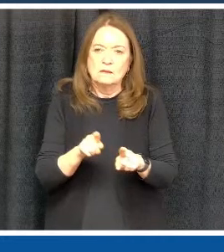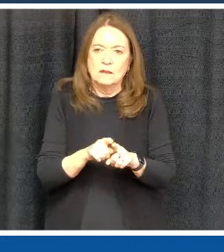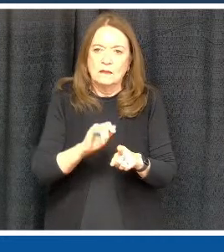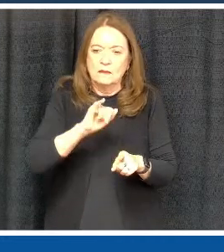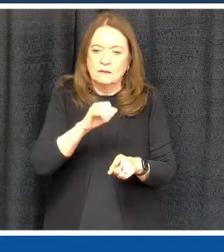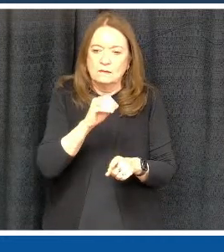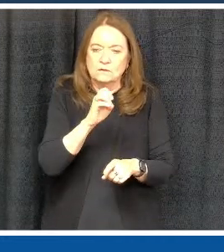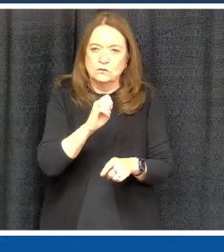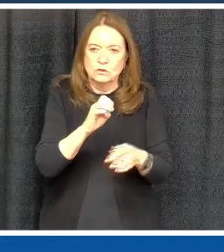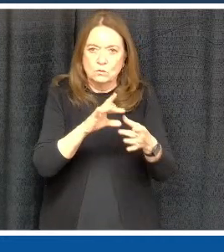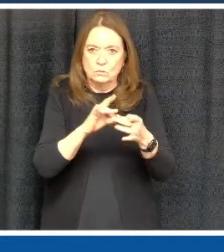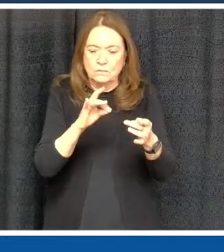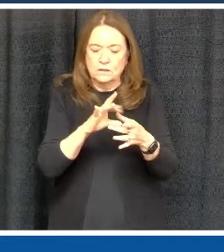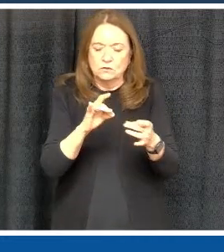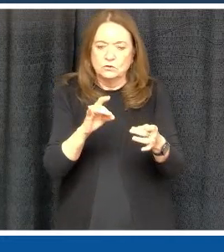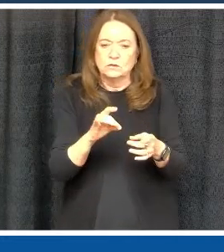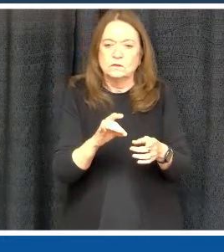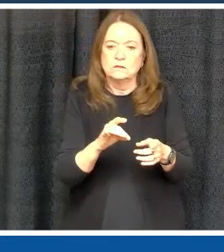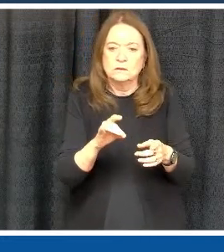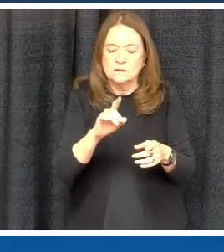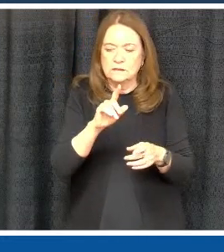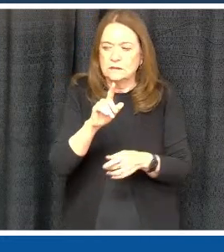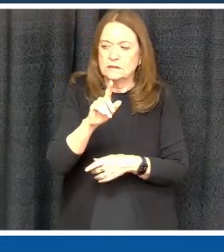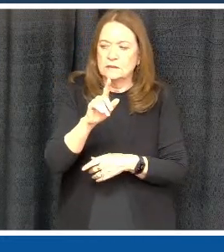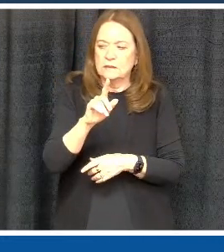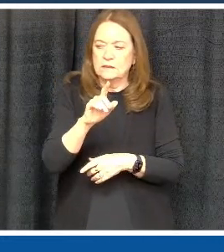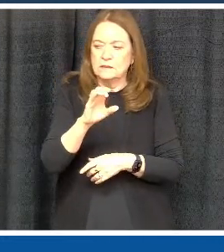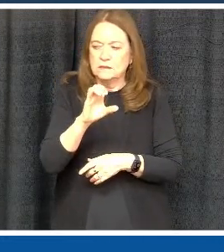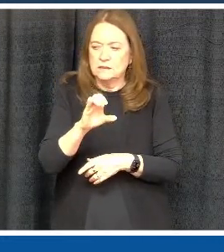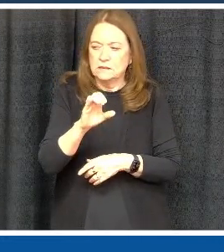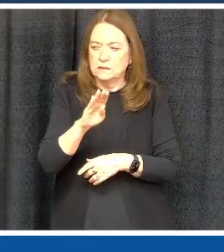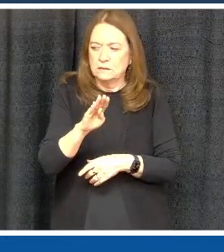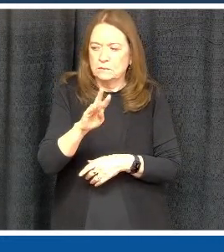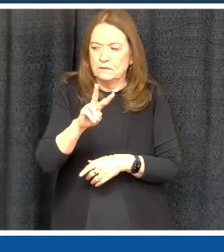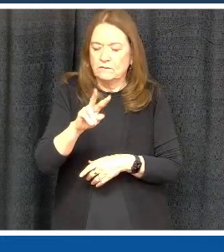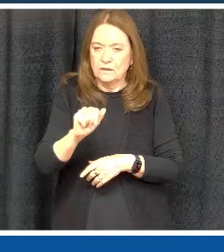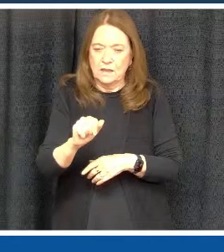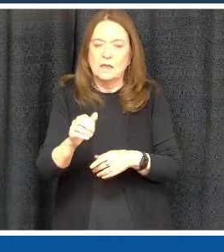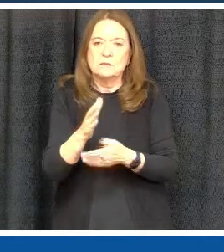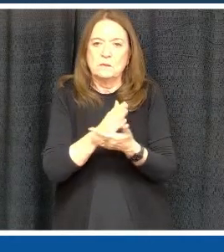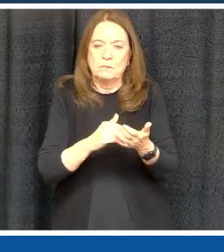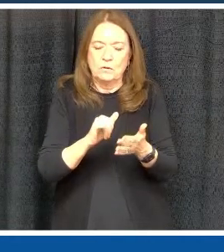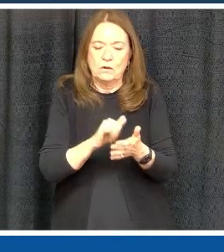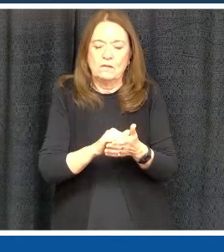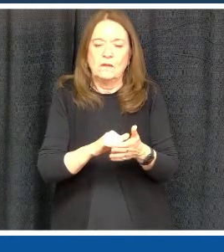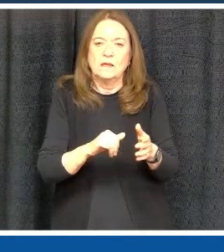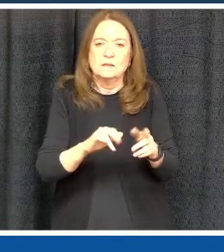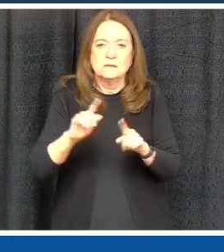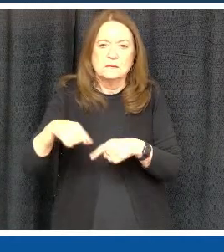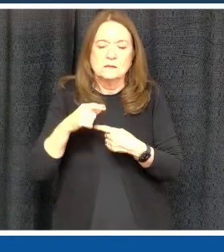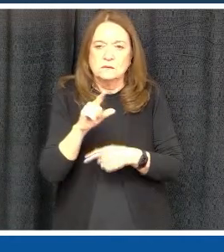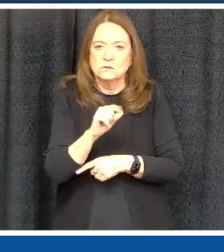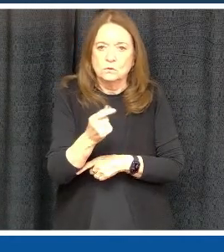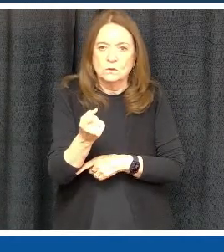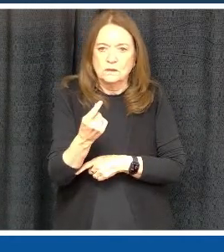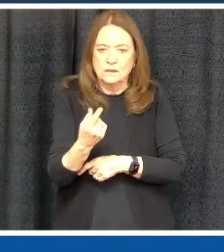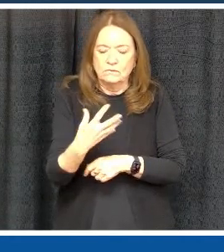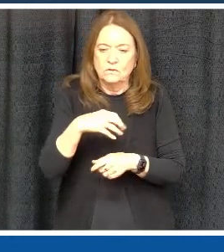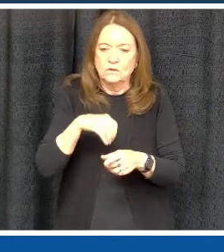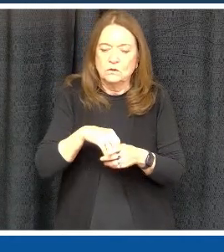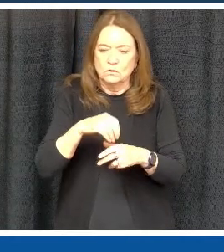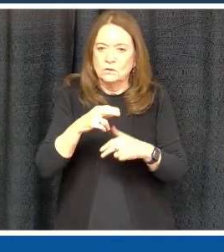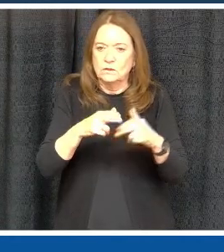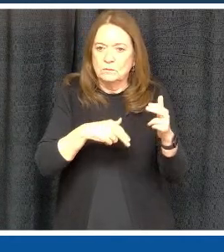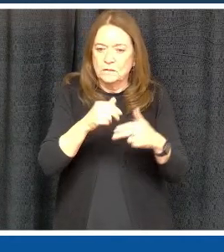mentioned, CVMA has been part of efforts at Patriots Park since about 2011. Including building the